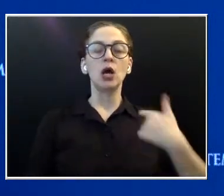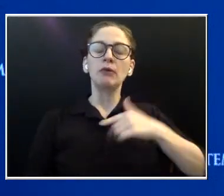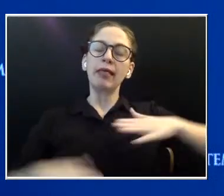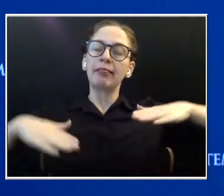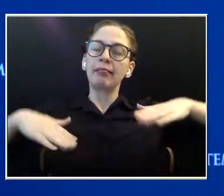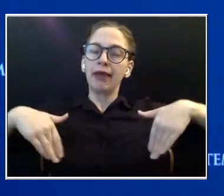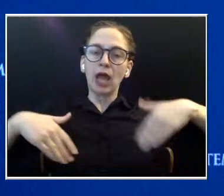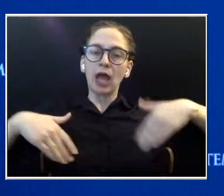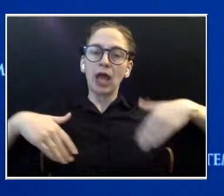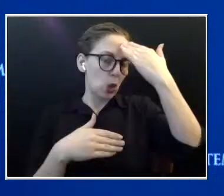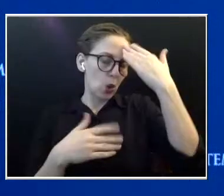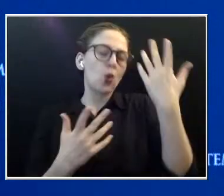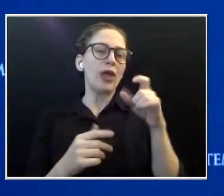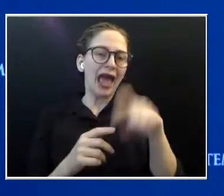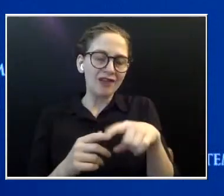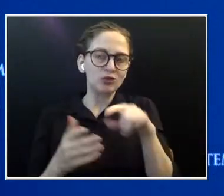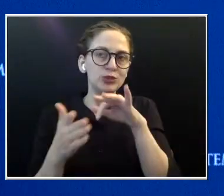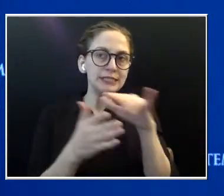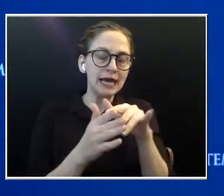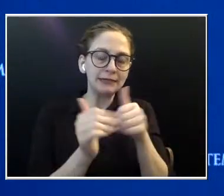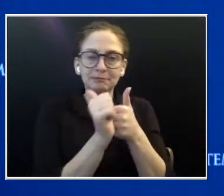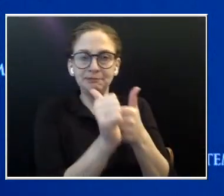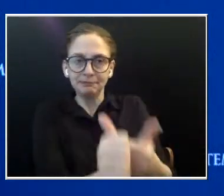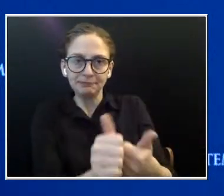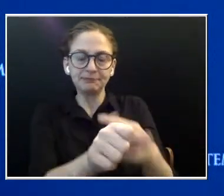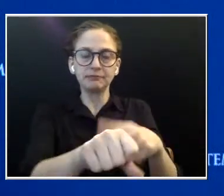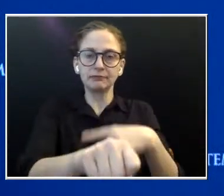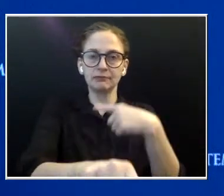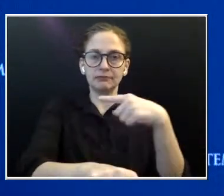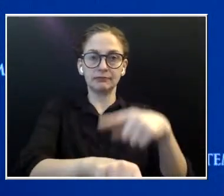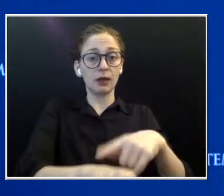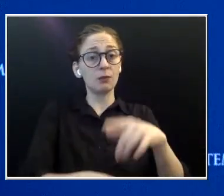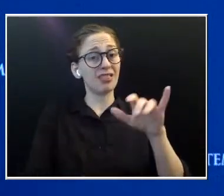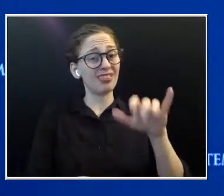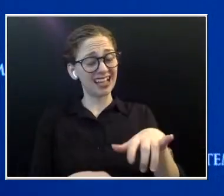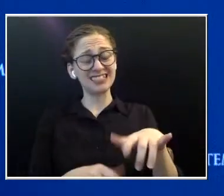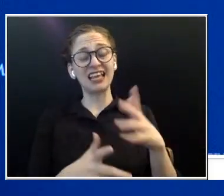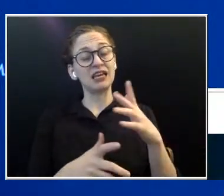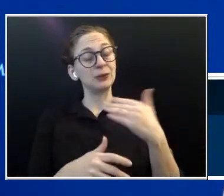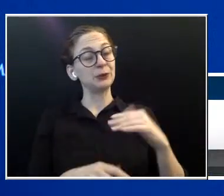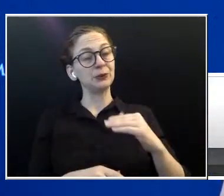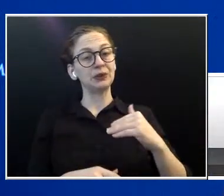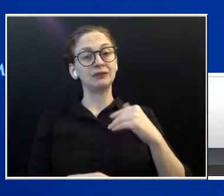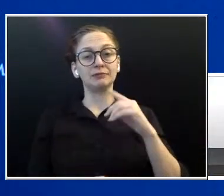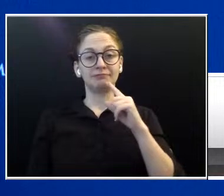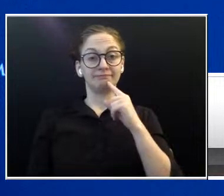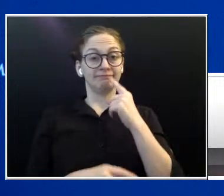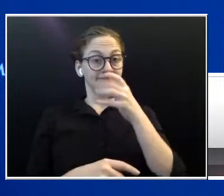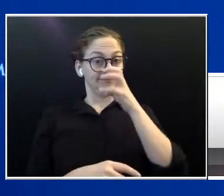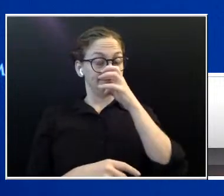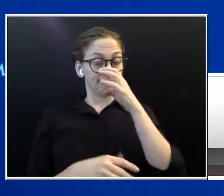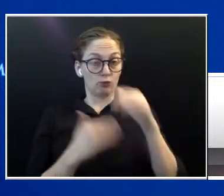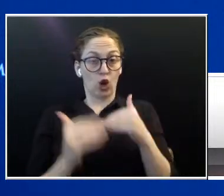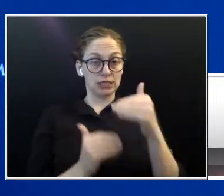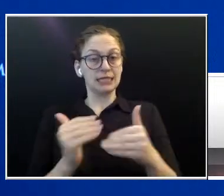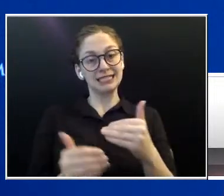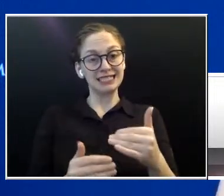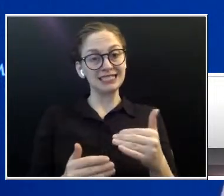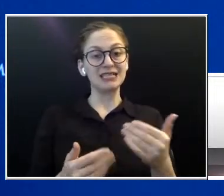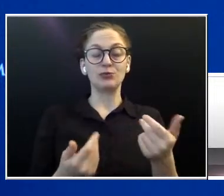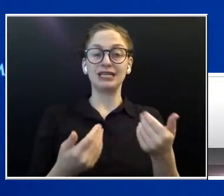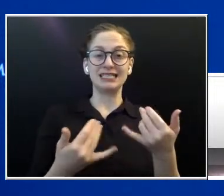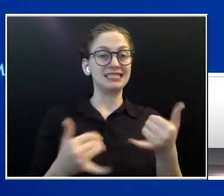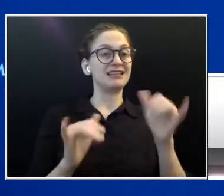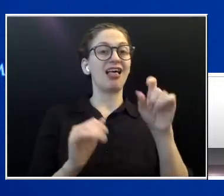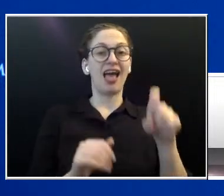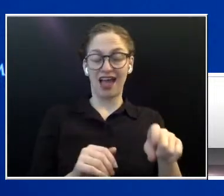rigorous process. These gene therapies still require stem cell transplantation because you take the stem cells out, genetically modify them,